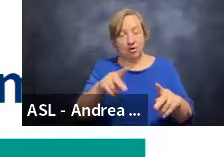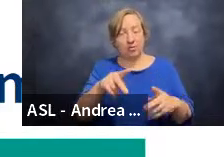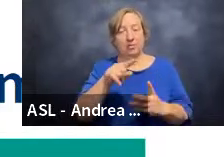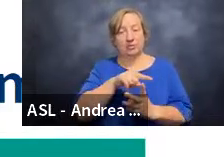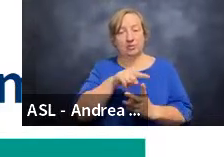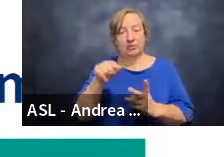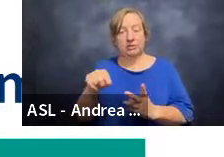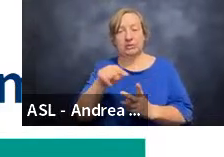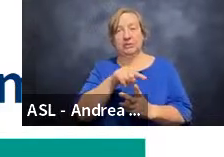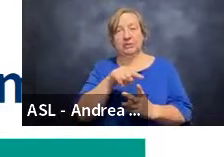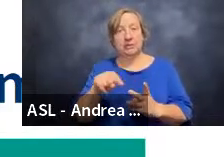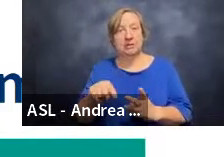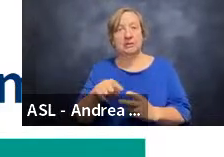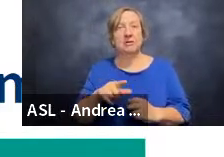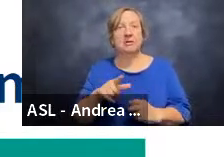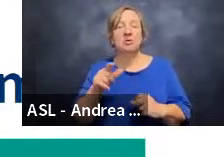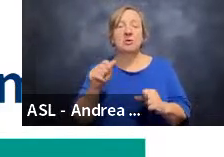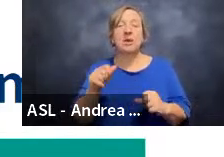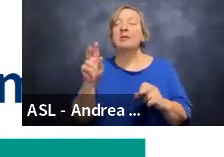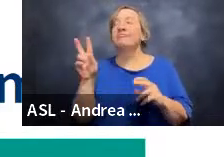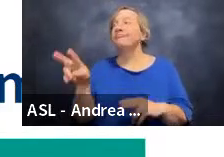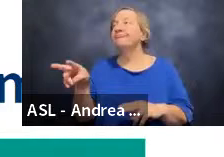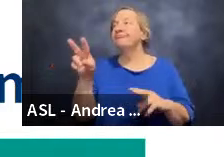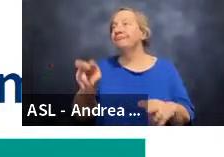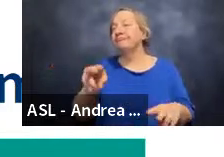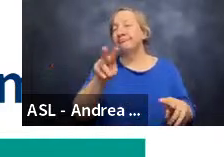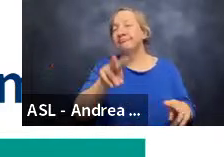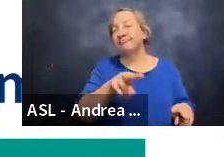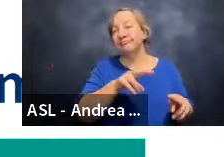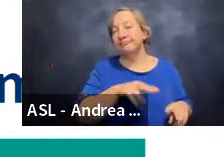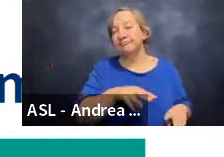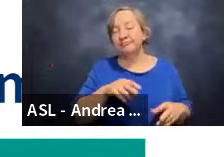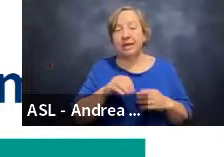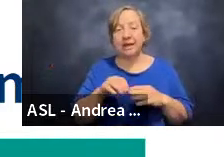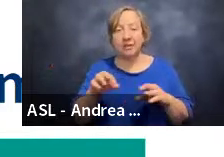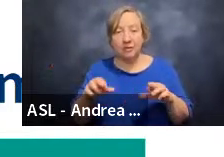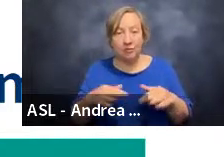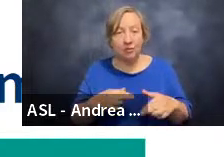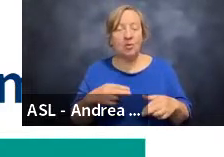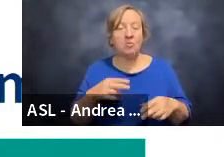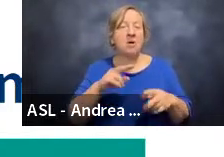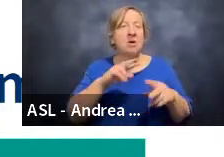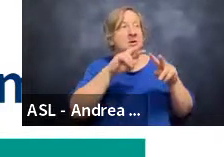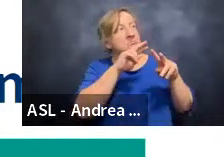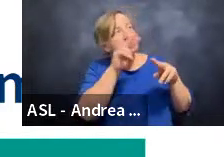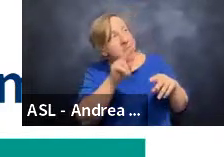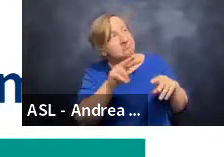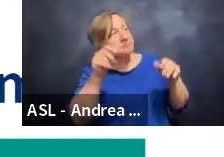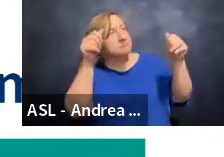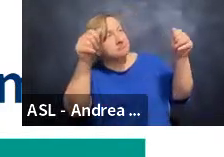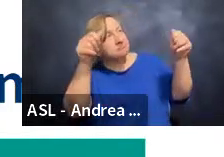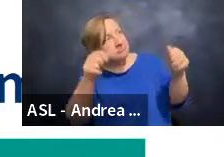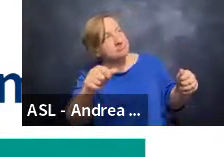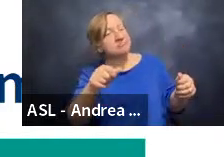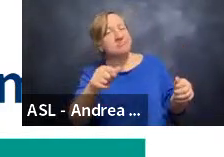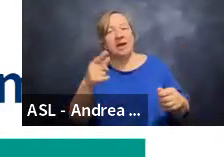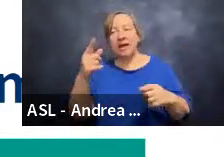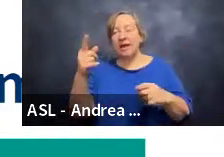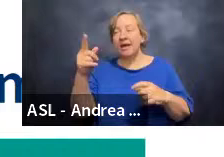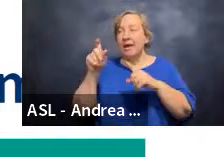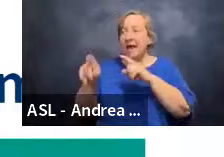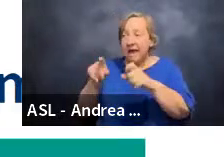can leisurely walk around the room, read display boards, ask our staff